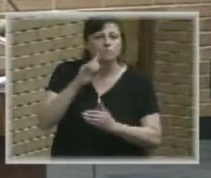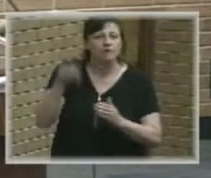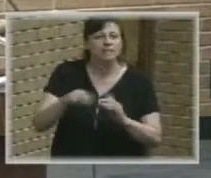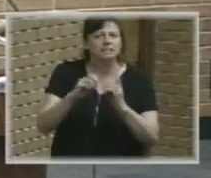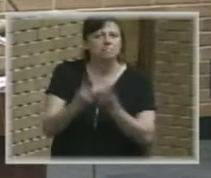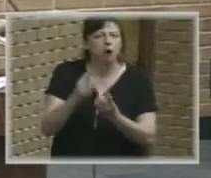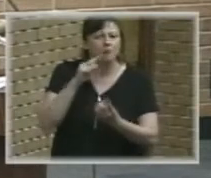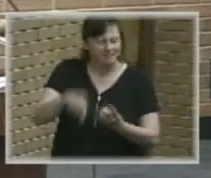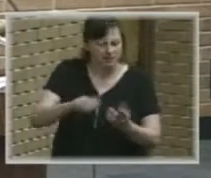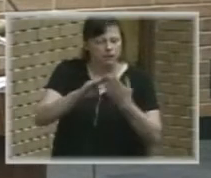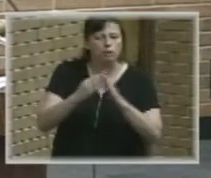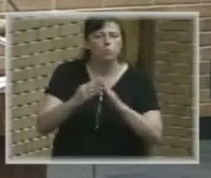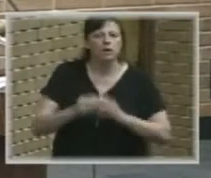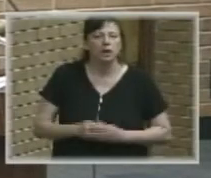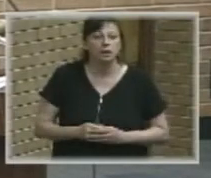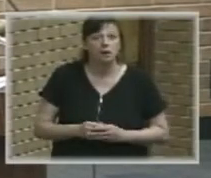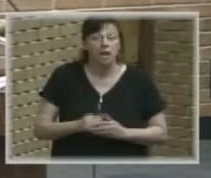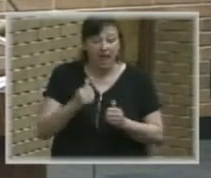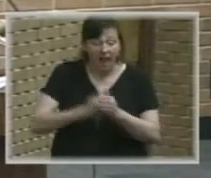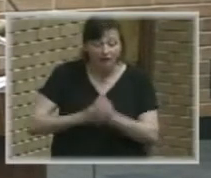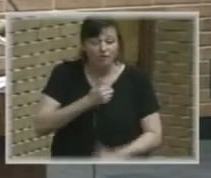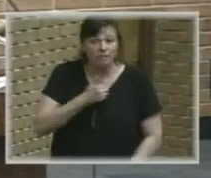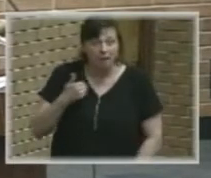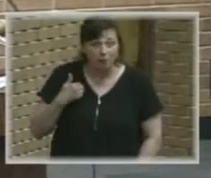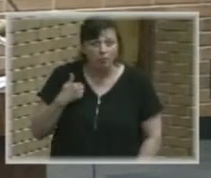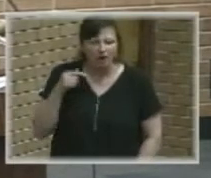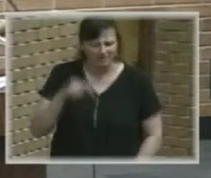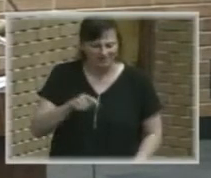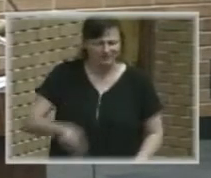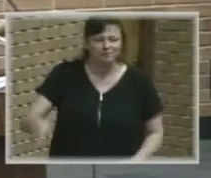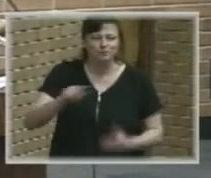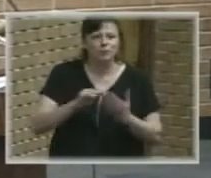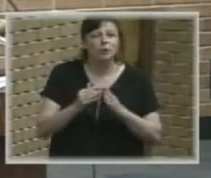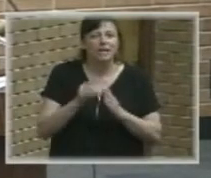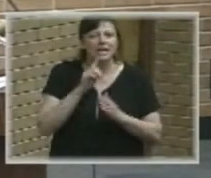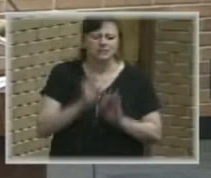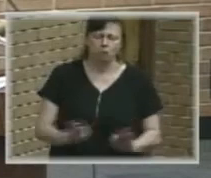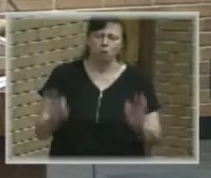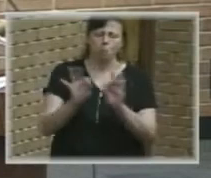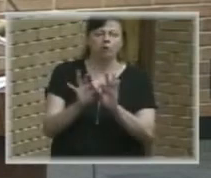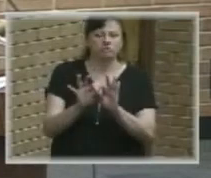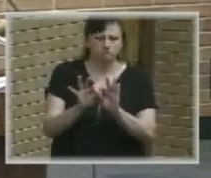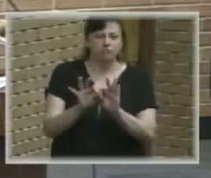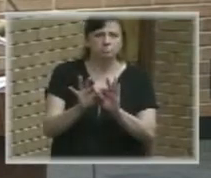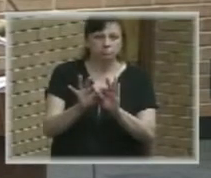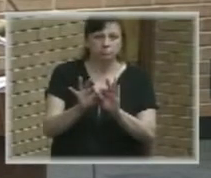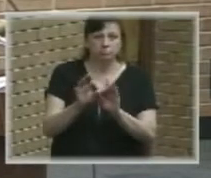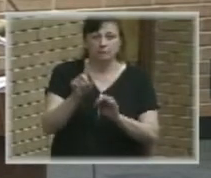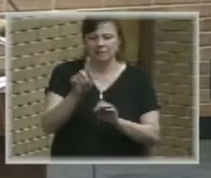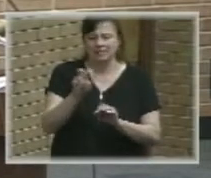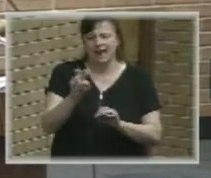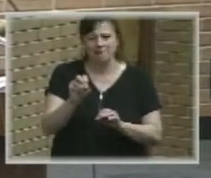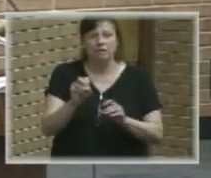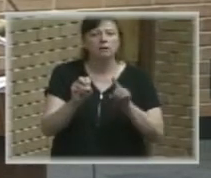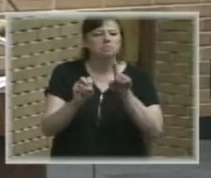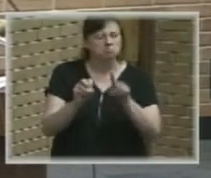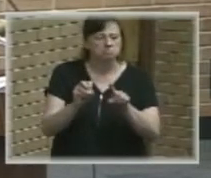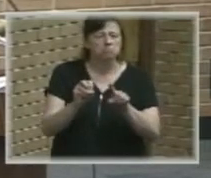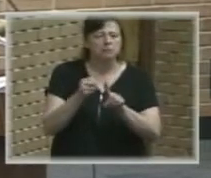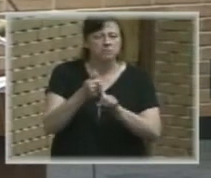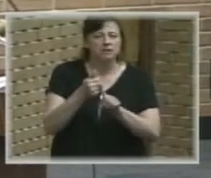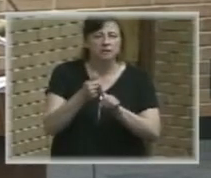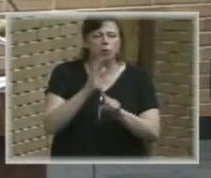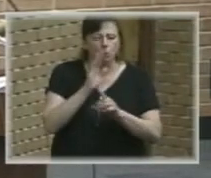this community, that every member of the community is important. David Cathaldi